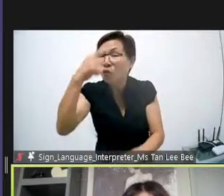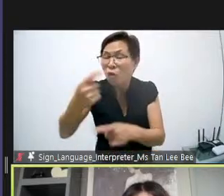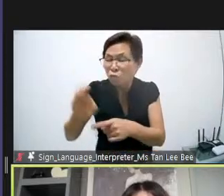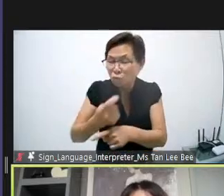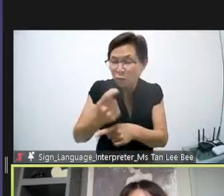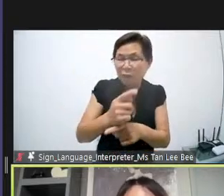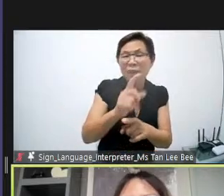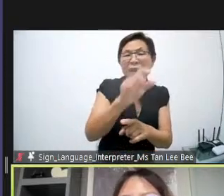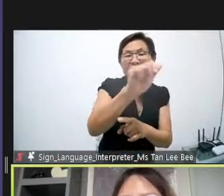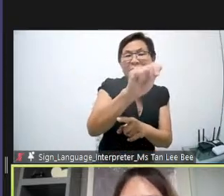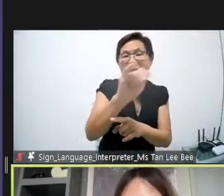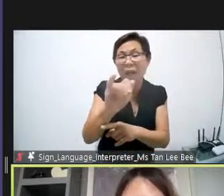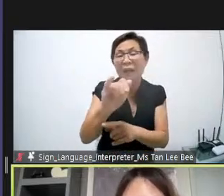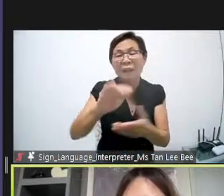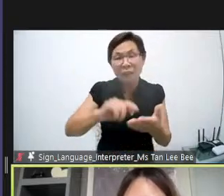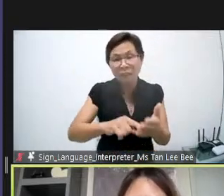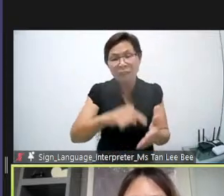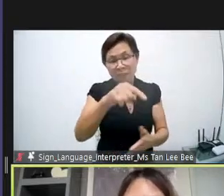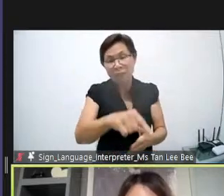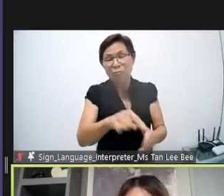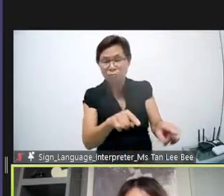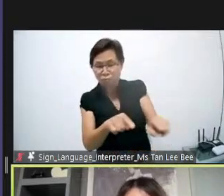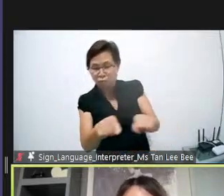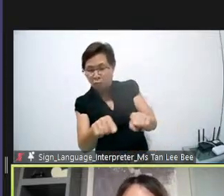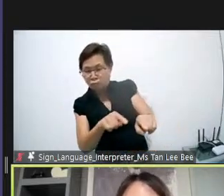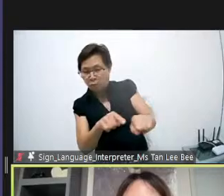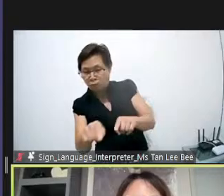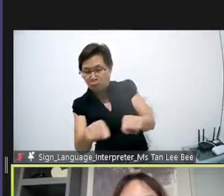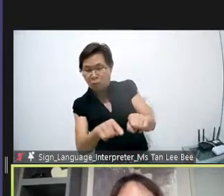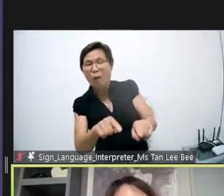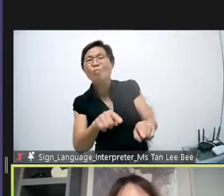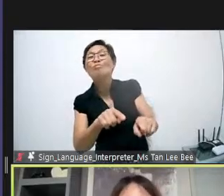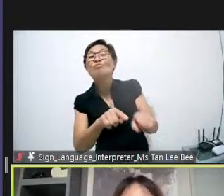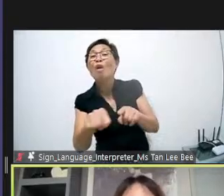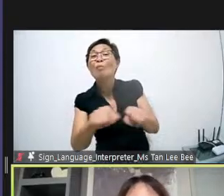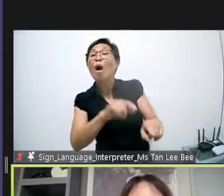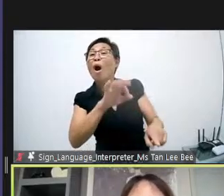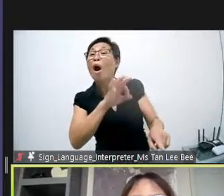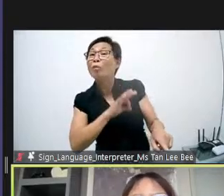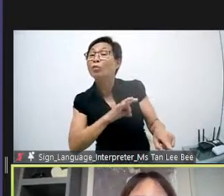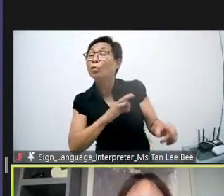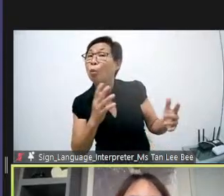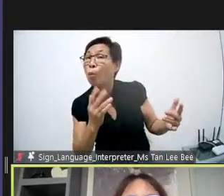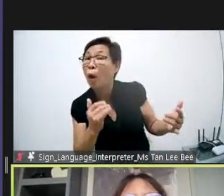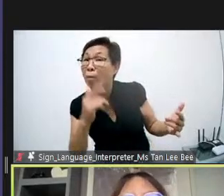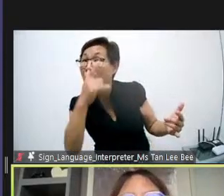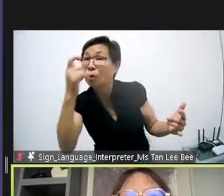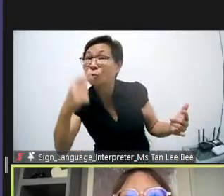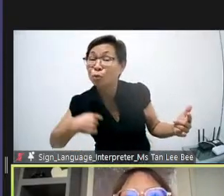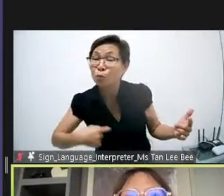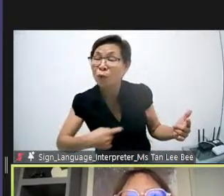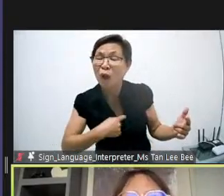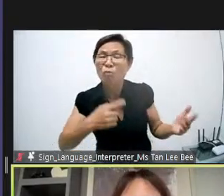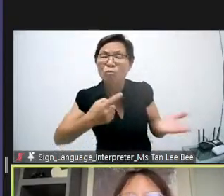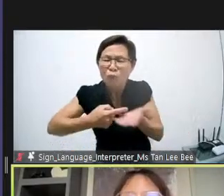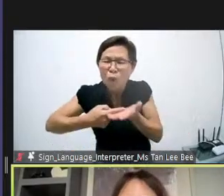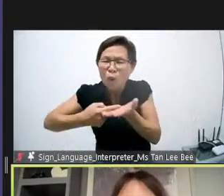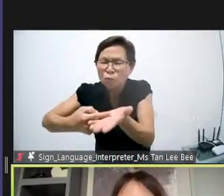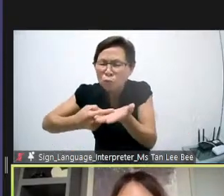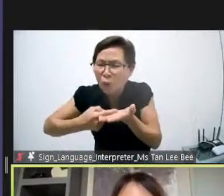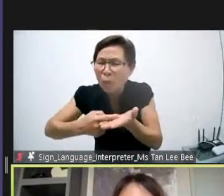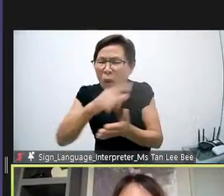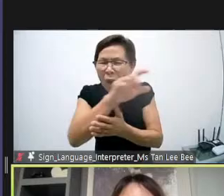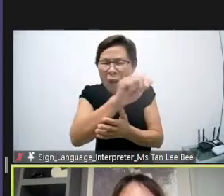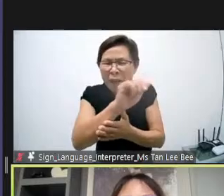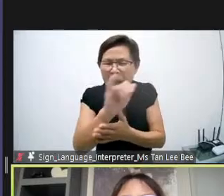this become our competitive advantage because when we talking about